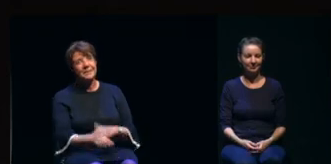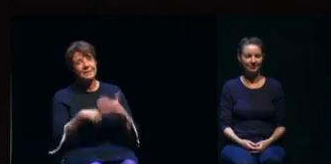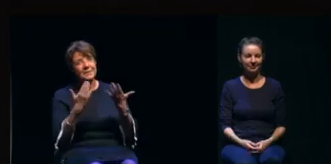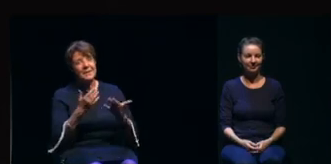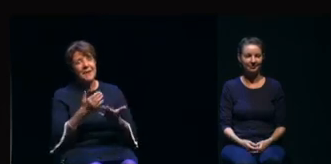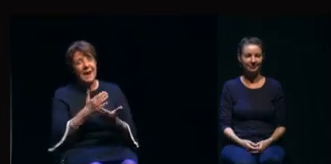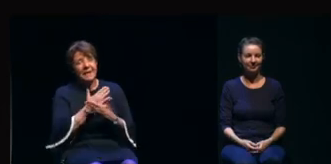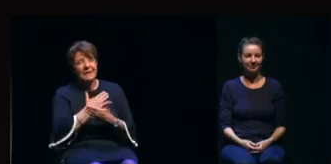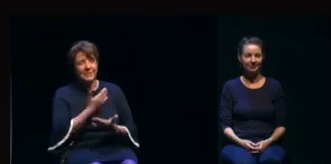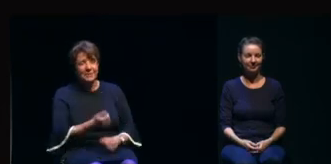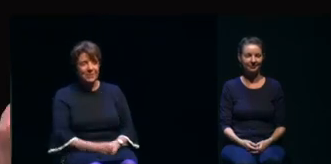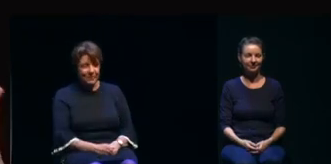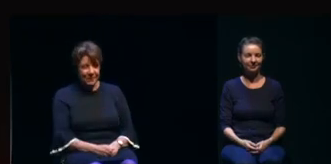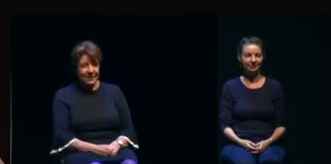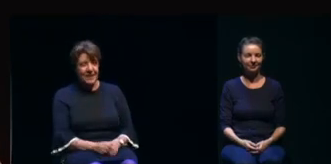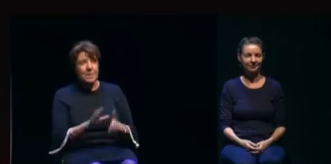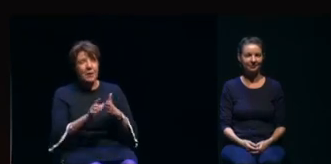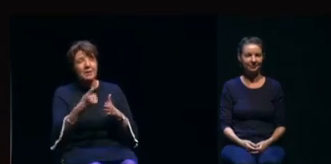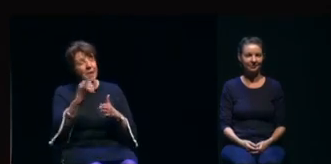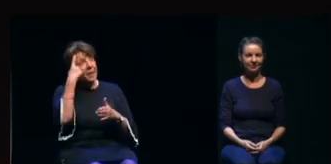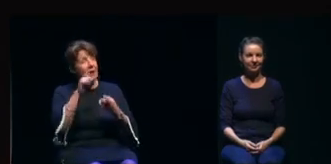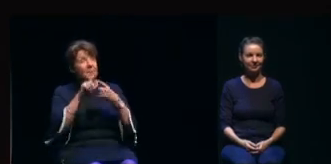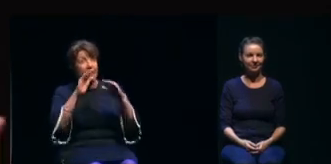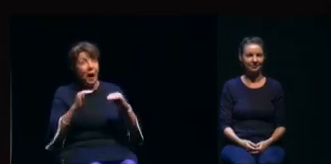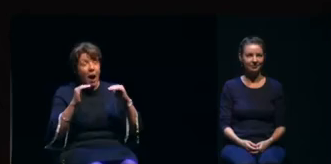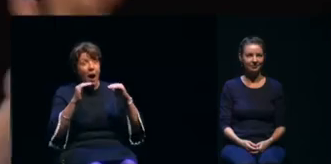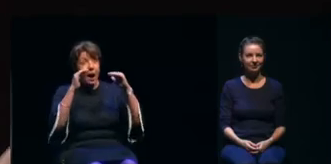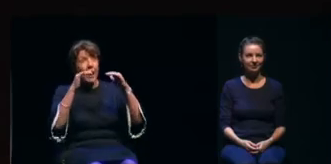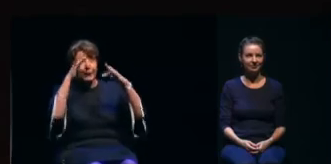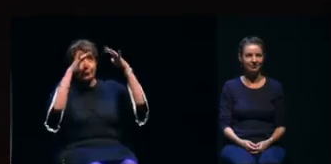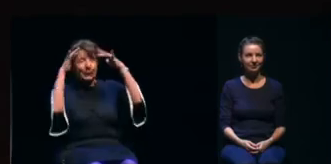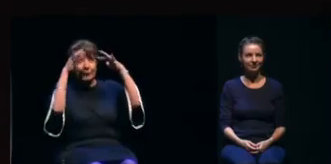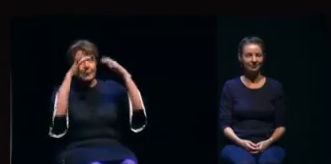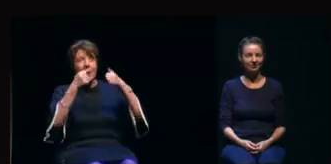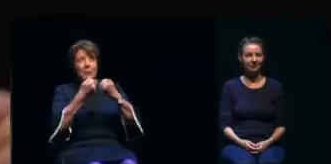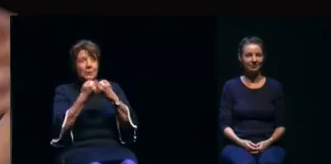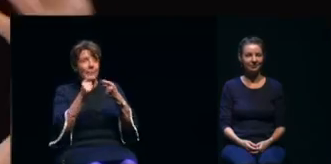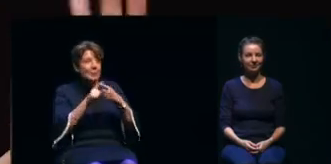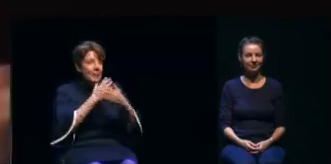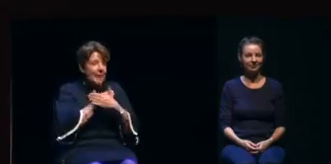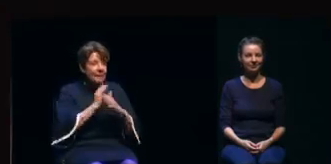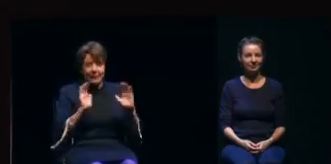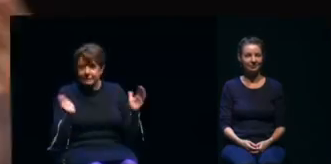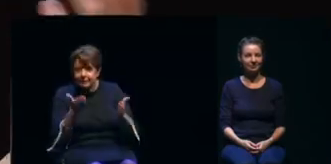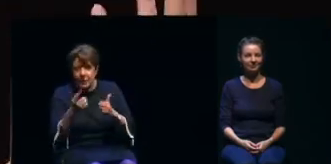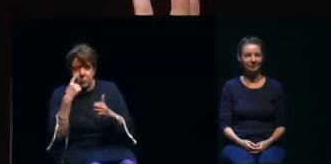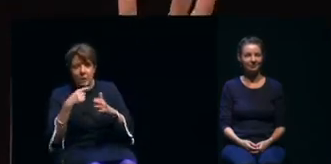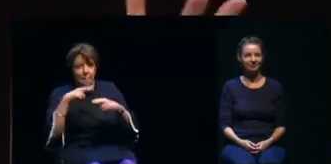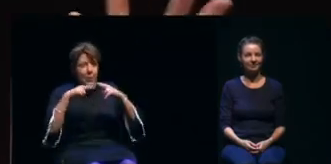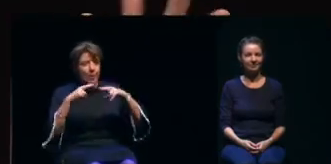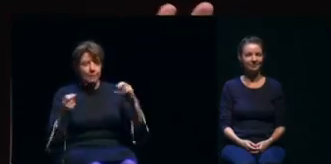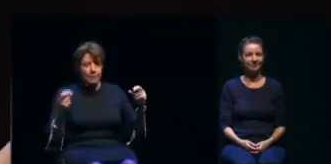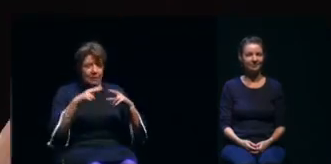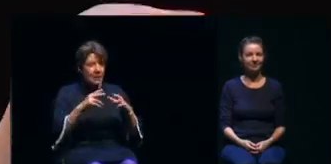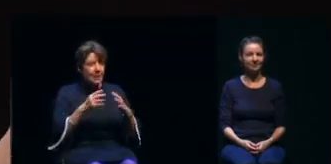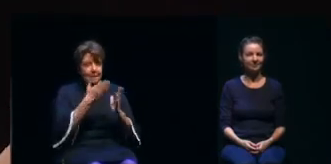I love it because I was like, I think I'm still high on that drug. I'm still loving and nurturing. I'm still trying to build bridges between enemies,